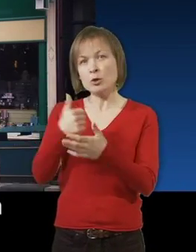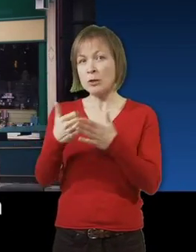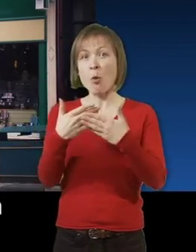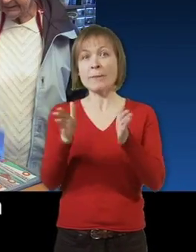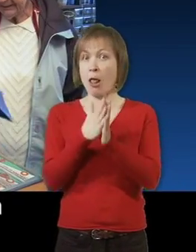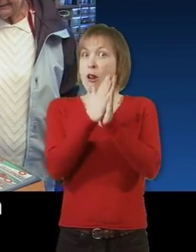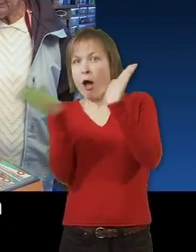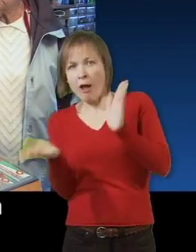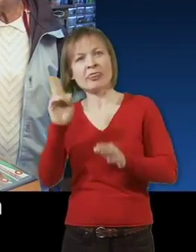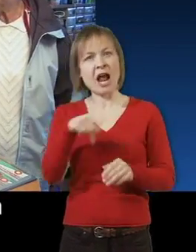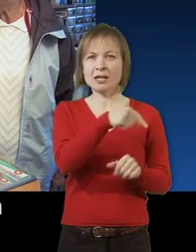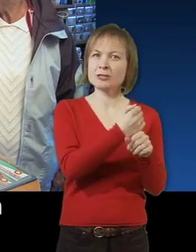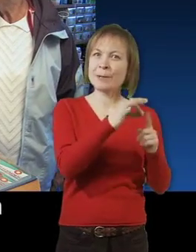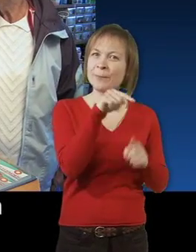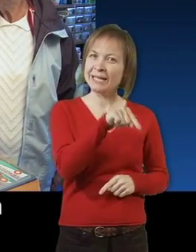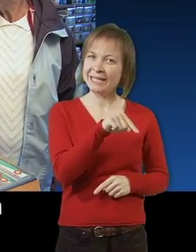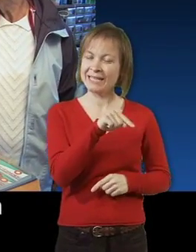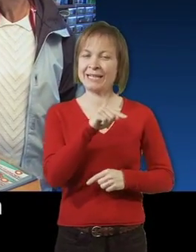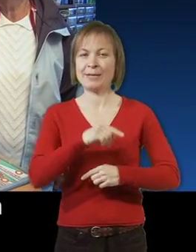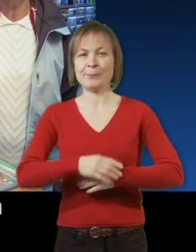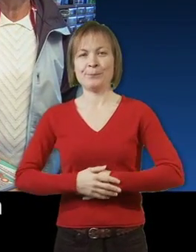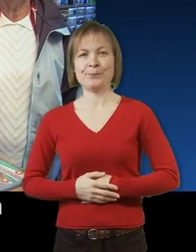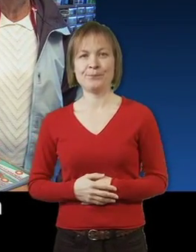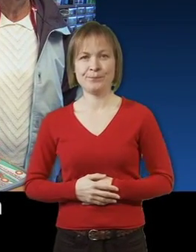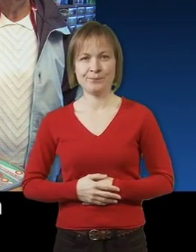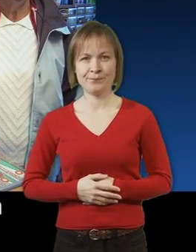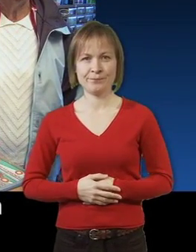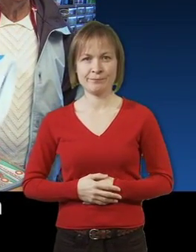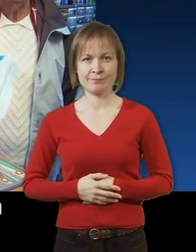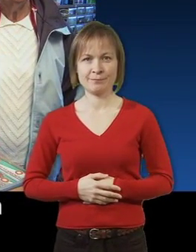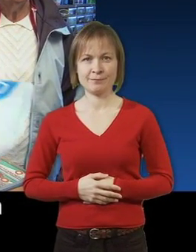Pharmacies are usually open for longer hours than GPs.